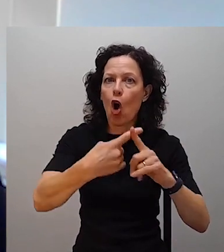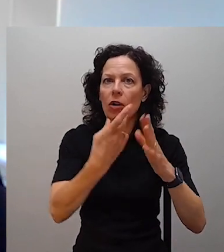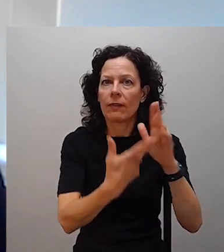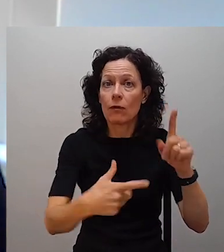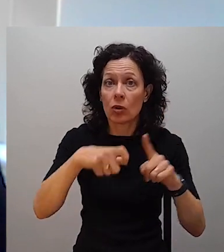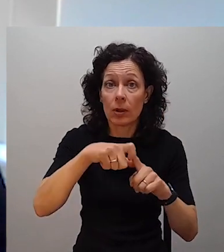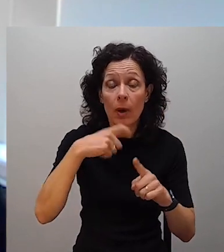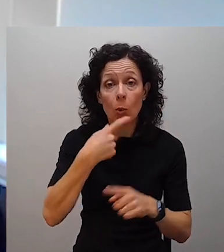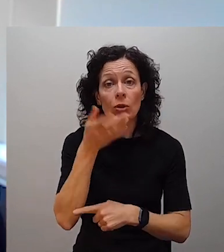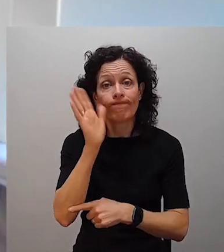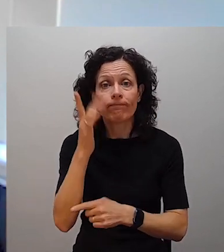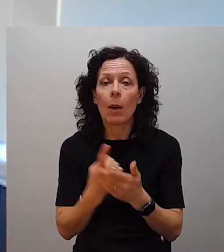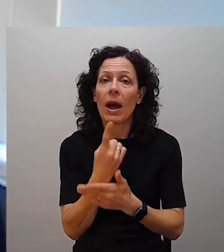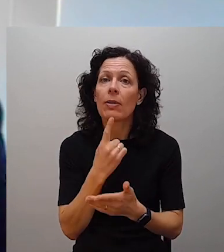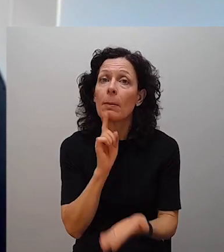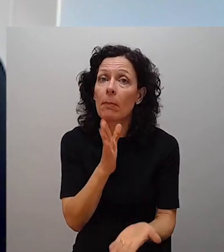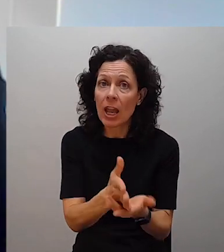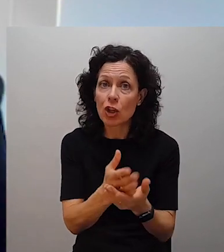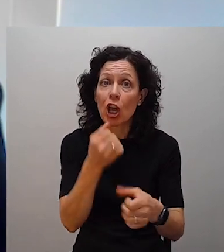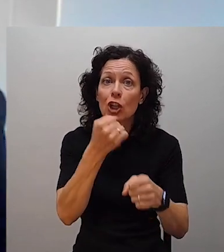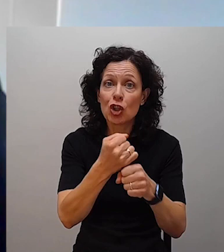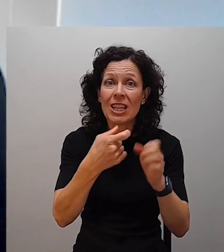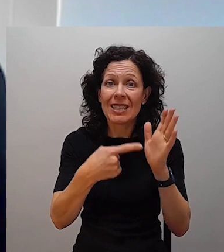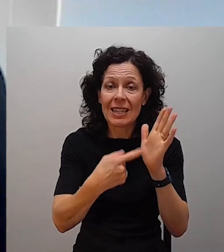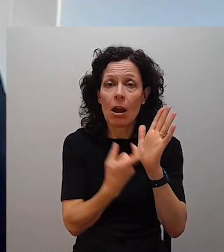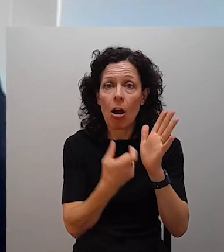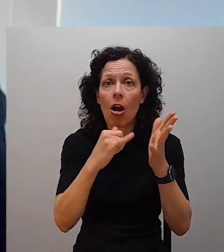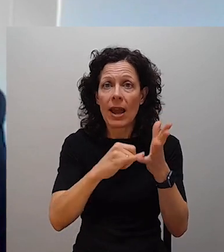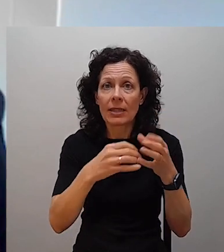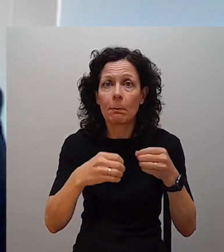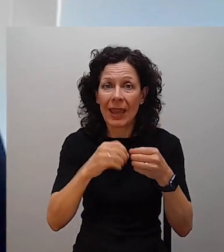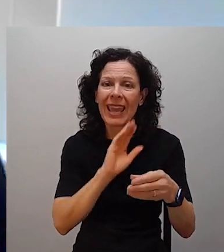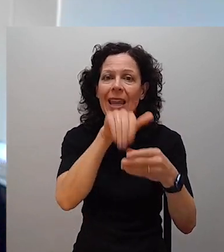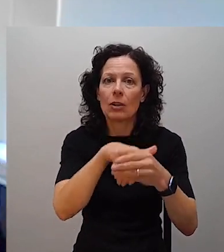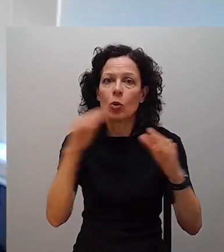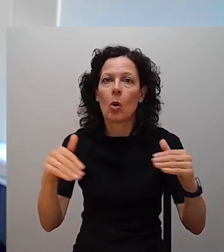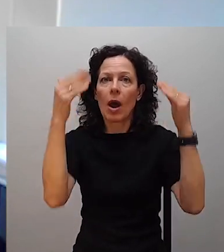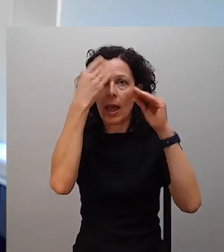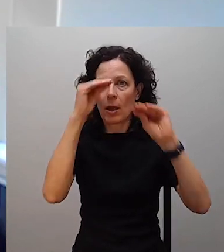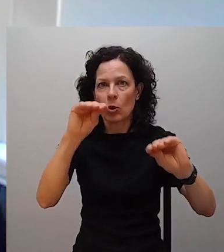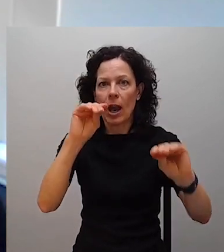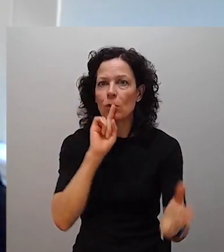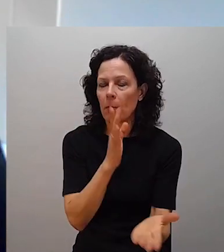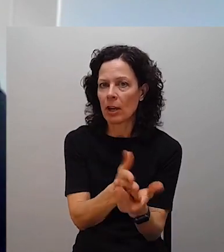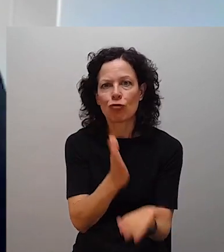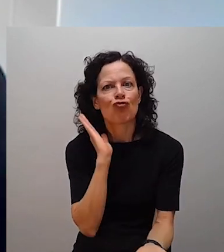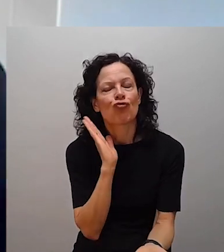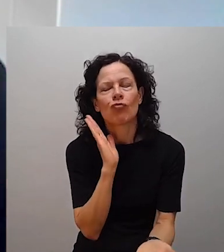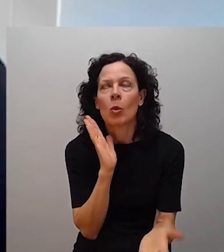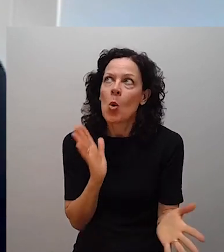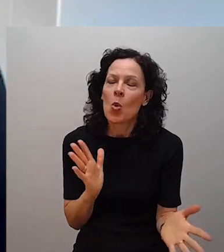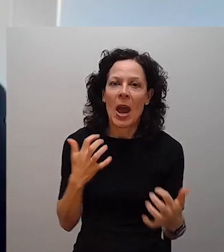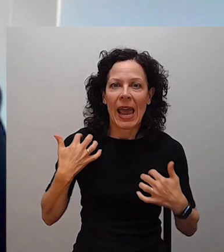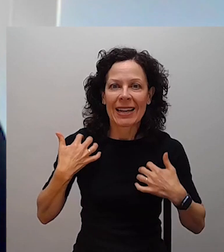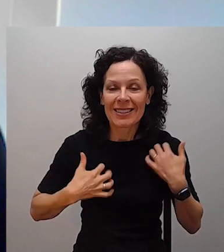the pledge. So the GTRSB Into Higher Education Pledge is a really